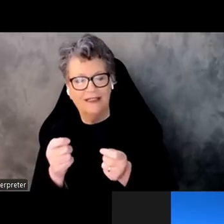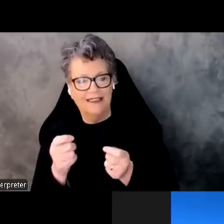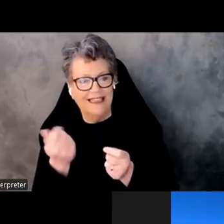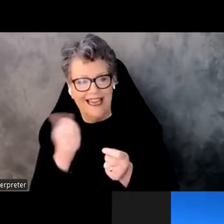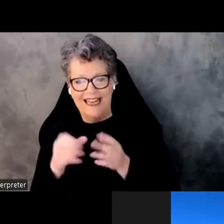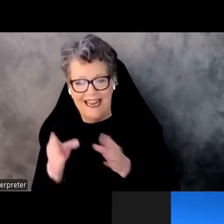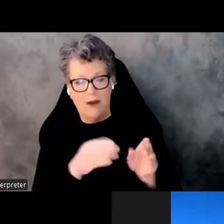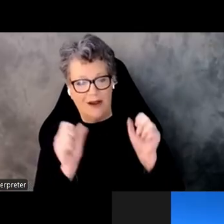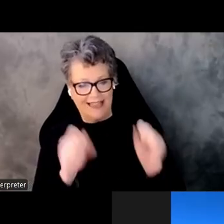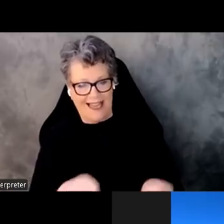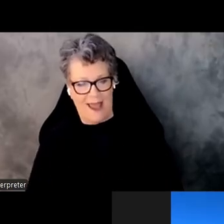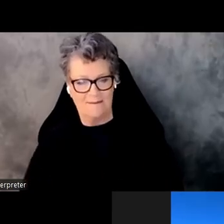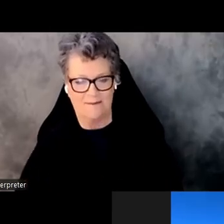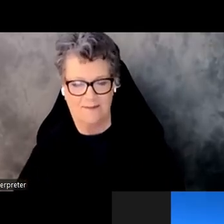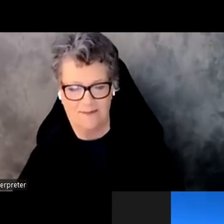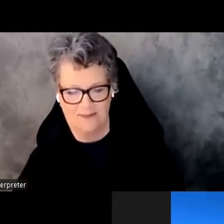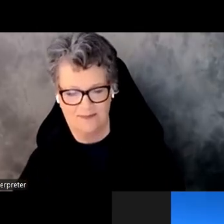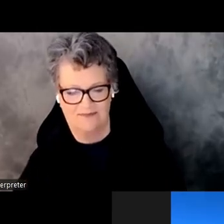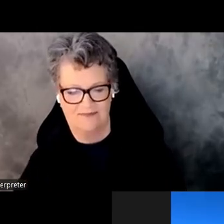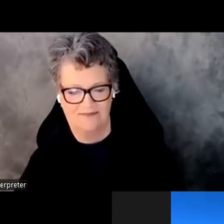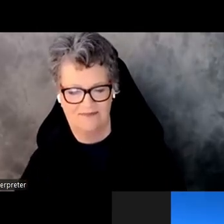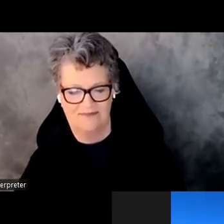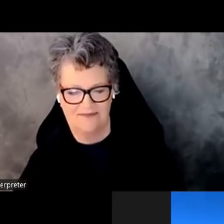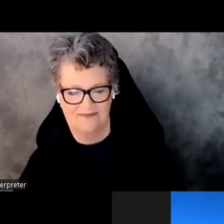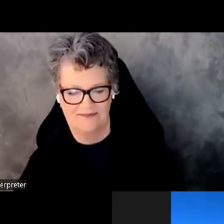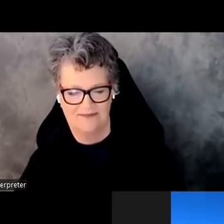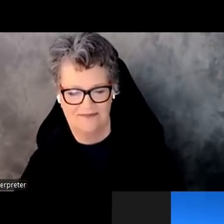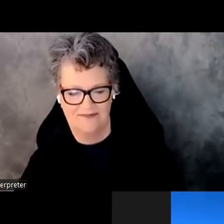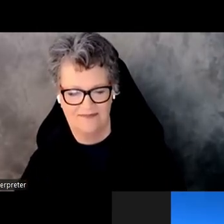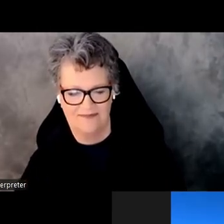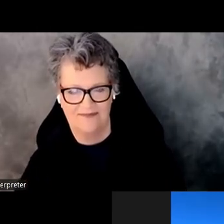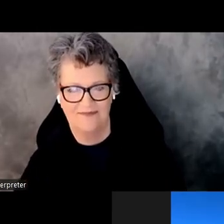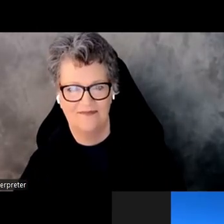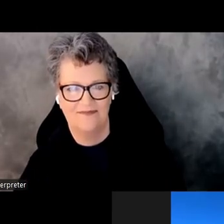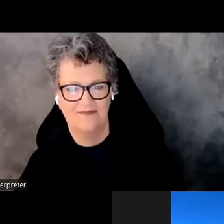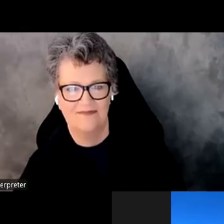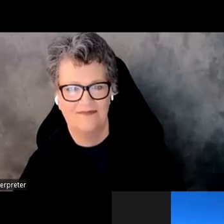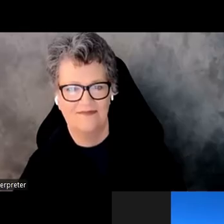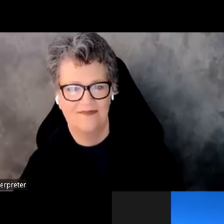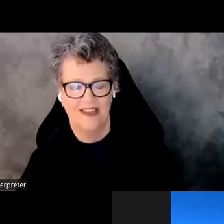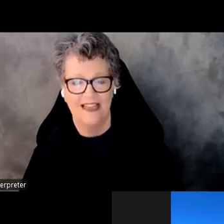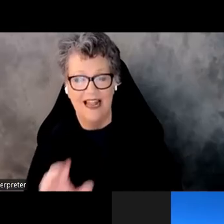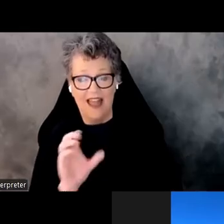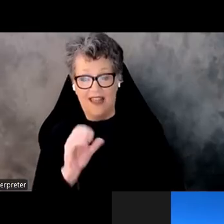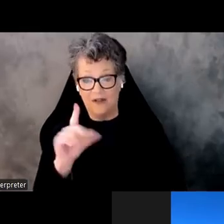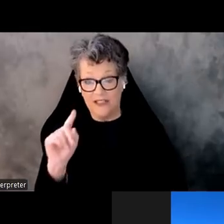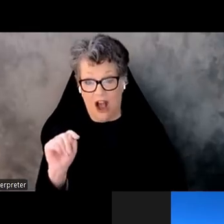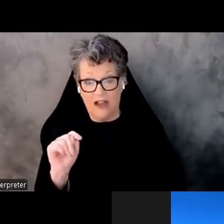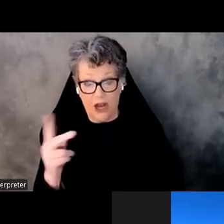ways that I can. So thank you very much. Thank you. Scott, any chance we have you back?